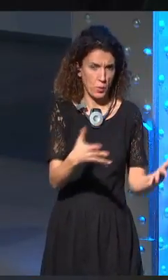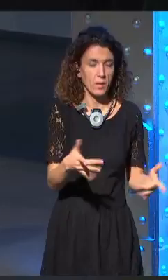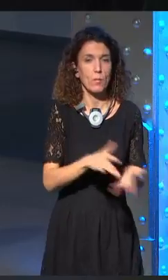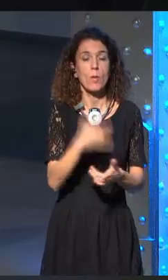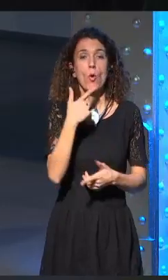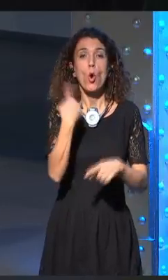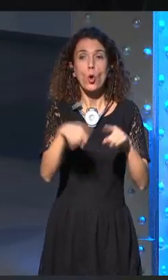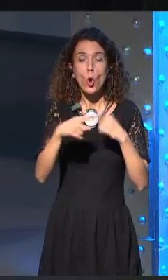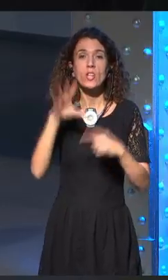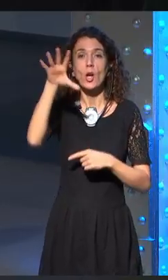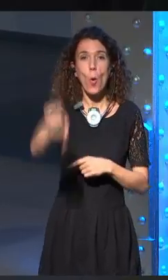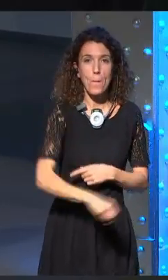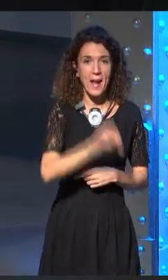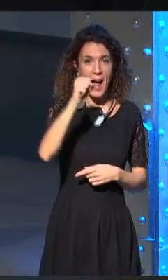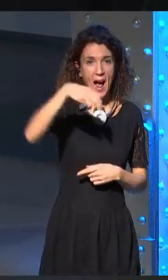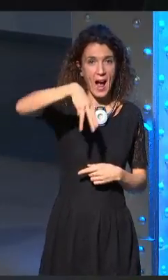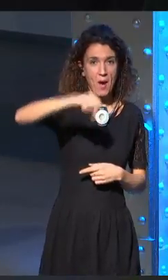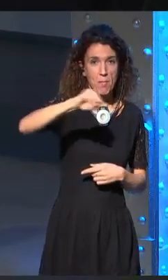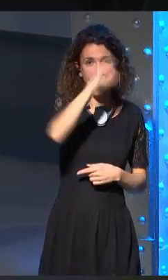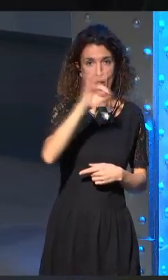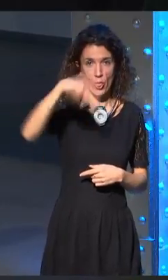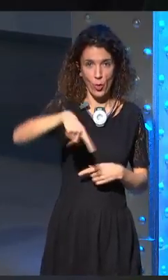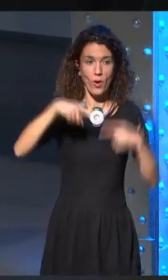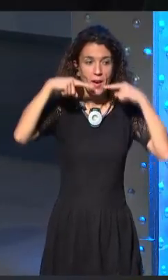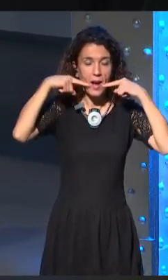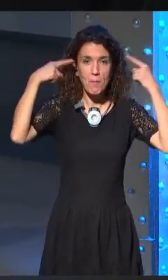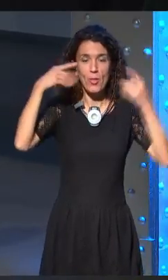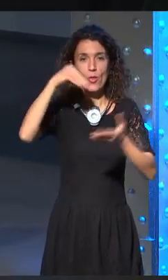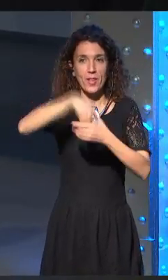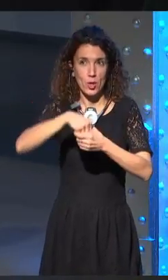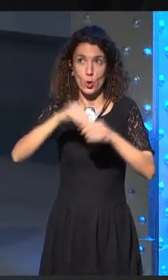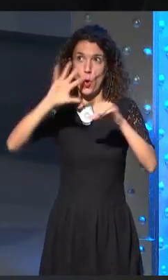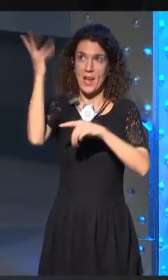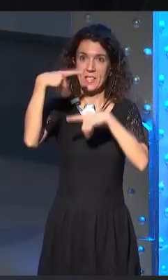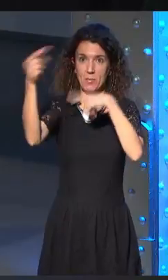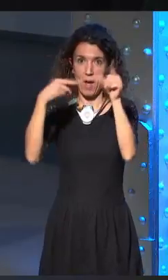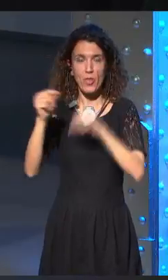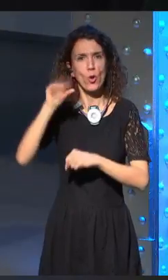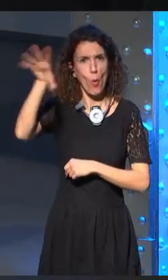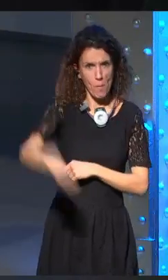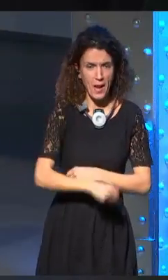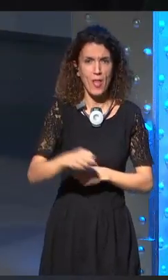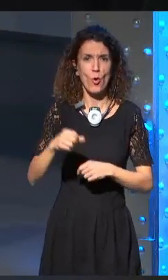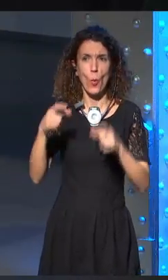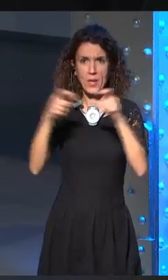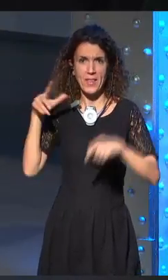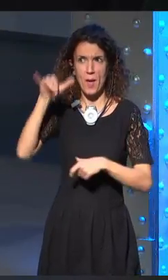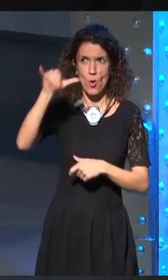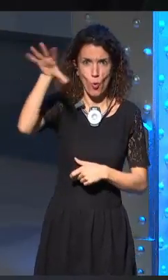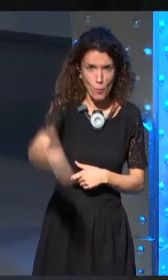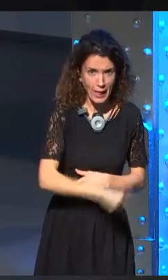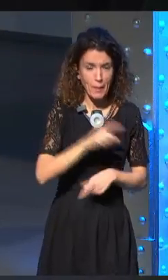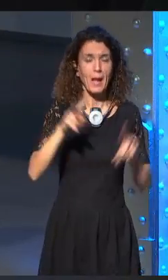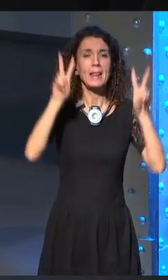space. Bought airline tickets. I've done some banking, but it takes some patience, but it's